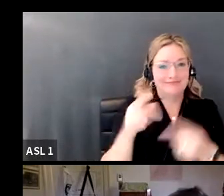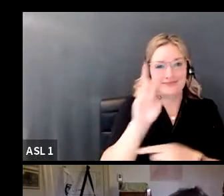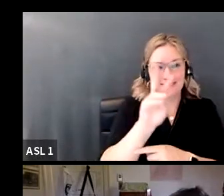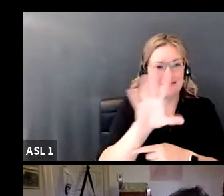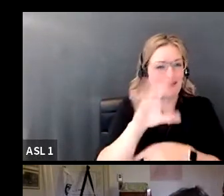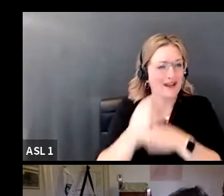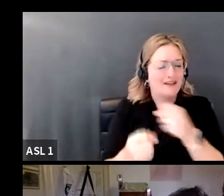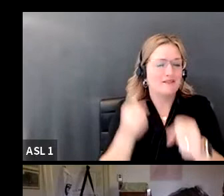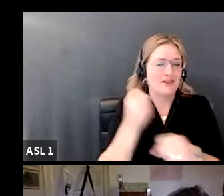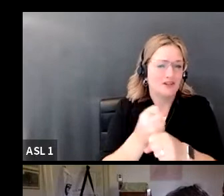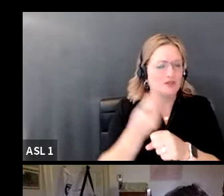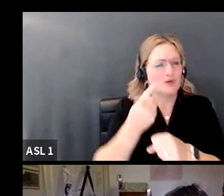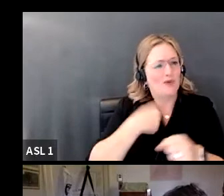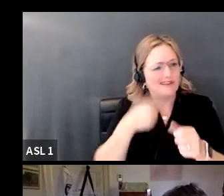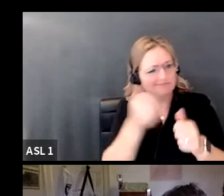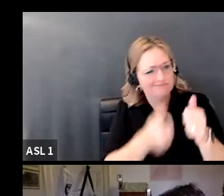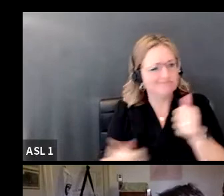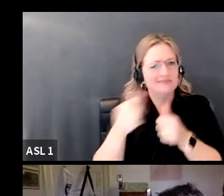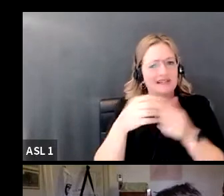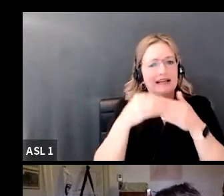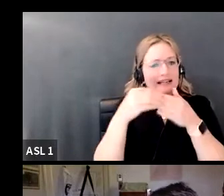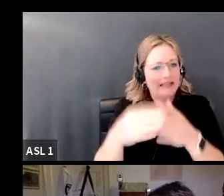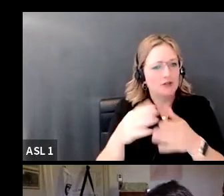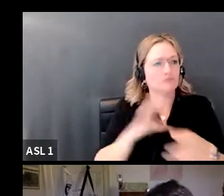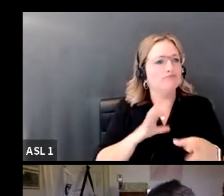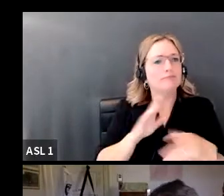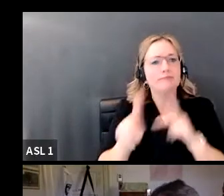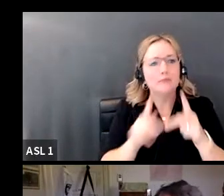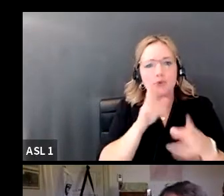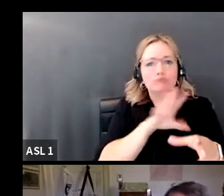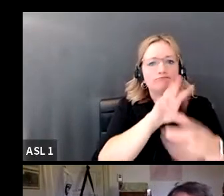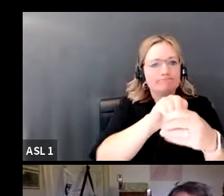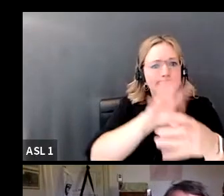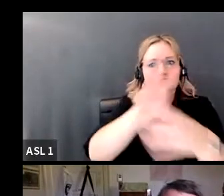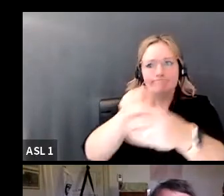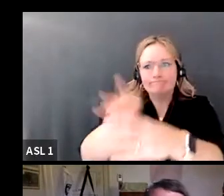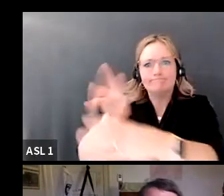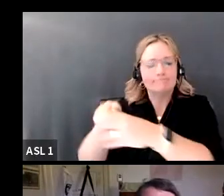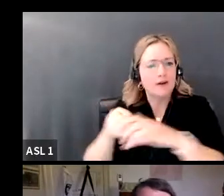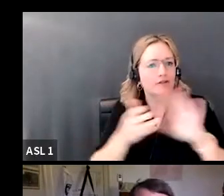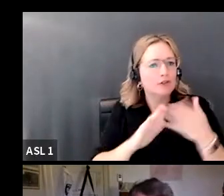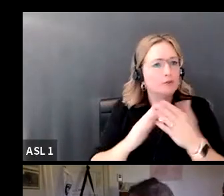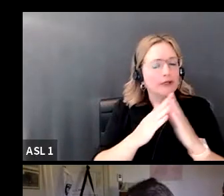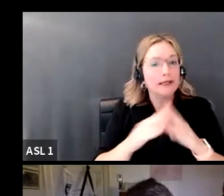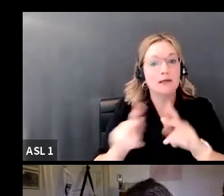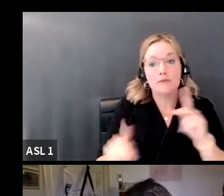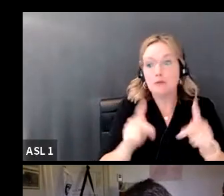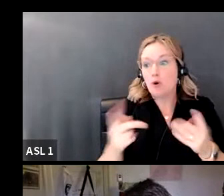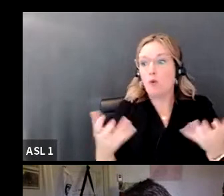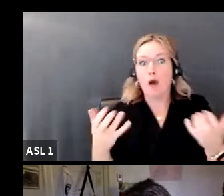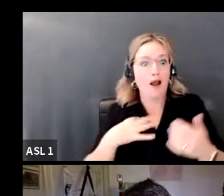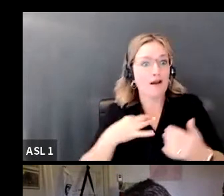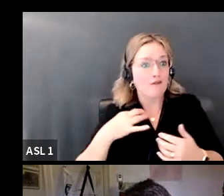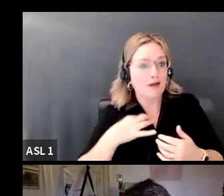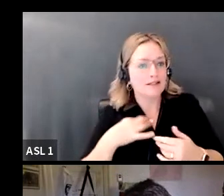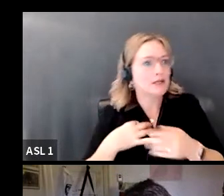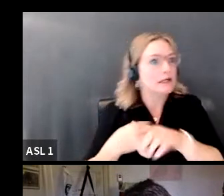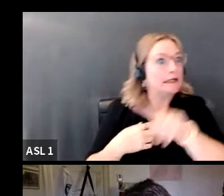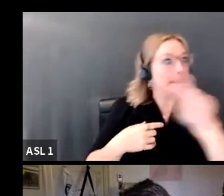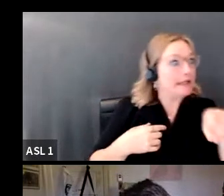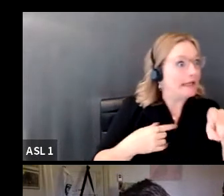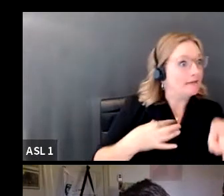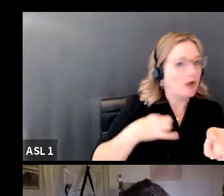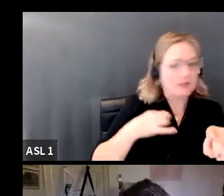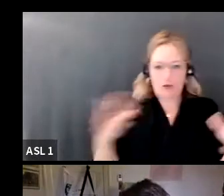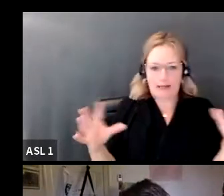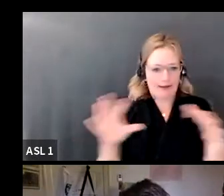leader in helping people make a meaningful difference in our community by linking organizations seeking volunteers and individuals looking for opportunities